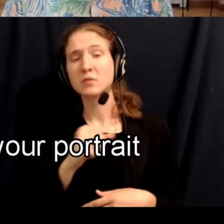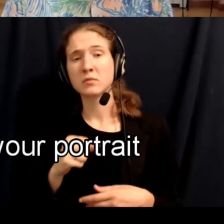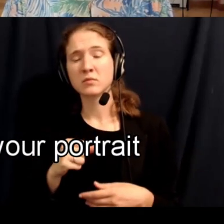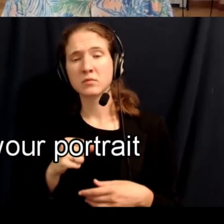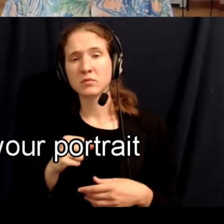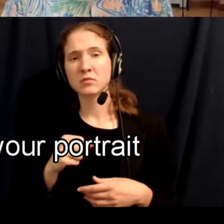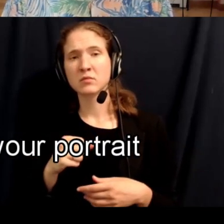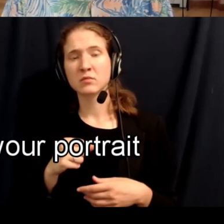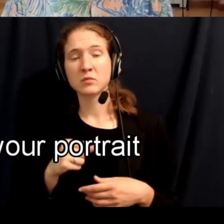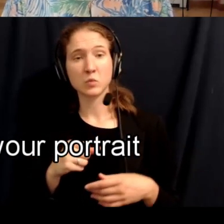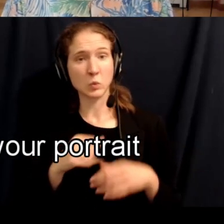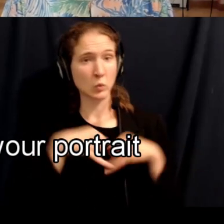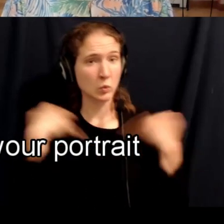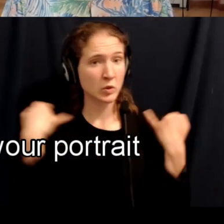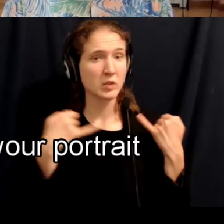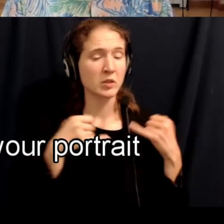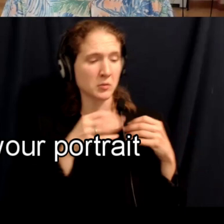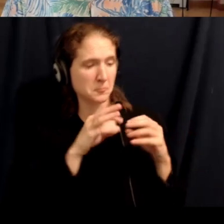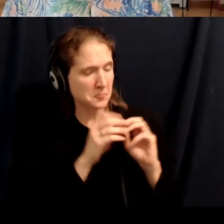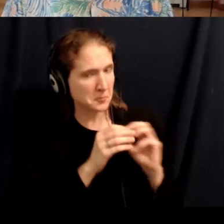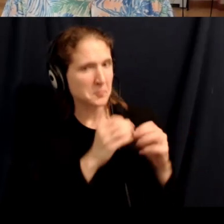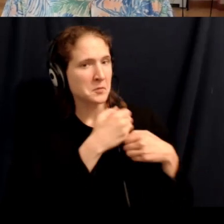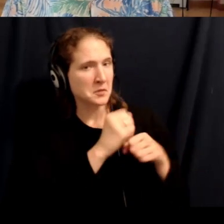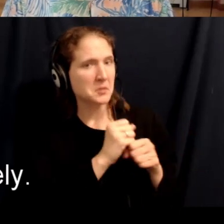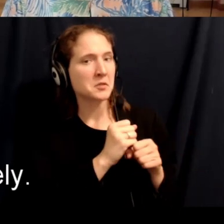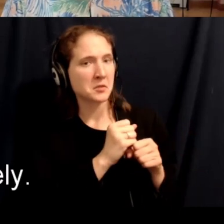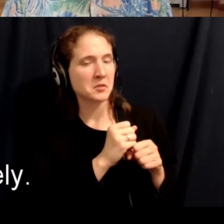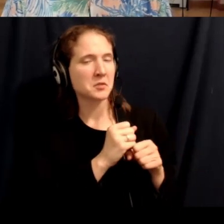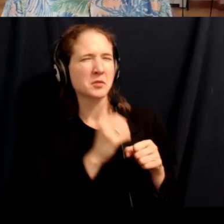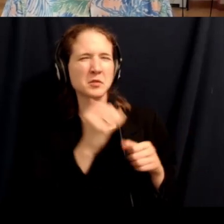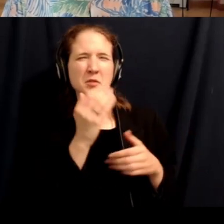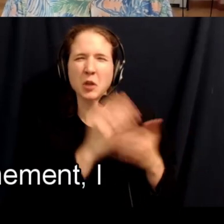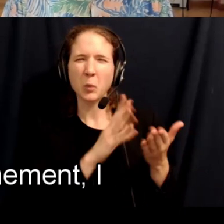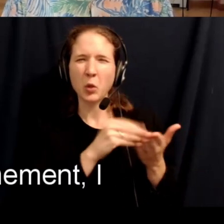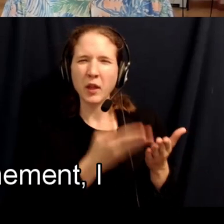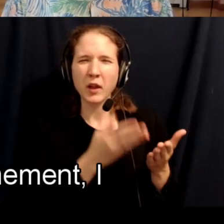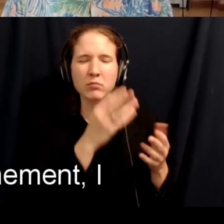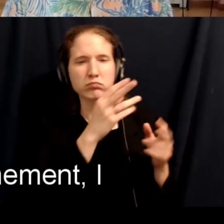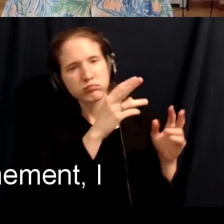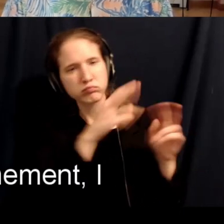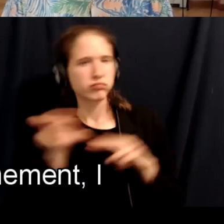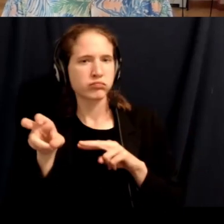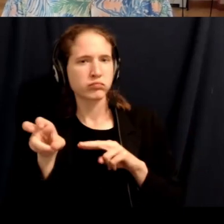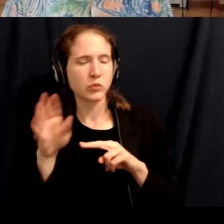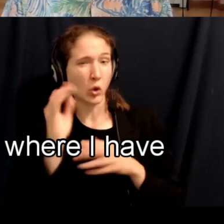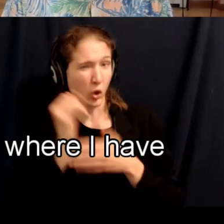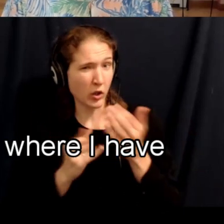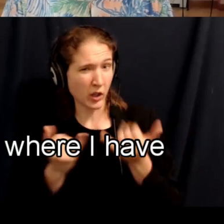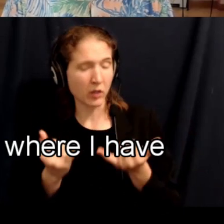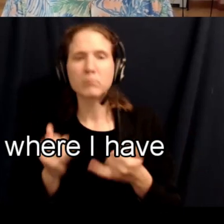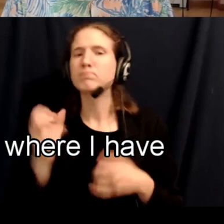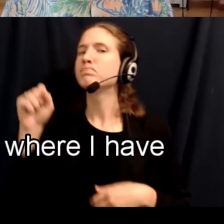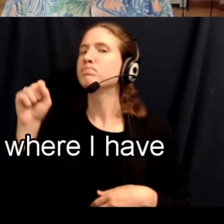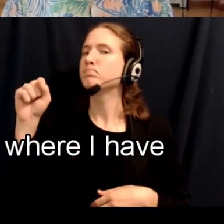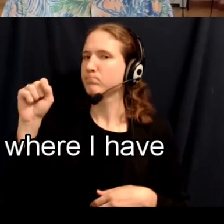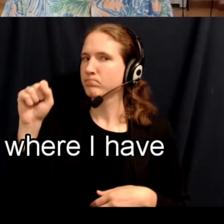making jewelry into your portrait work now. Always, I mean, completely. I mean, I think the refinement, I think